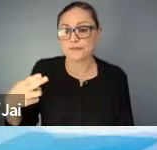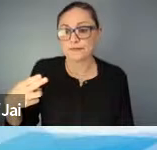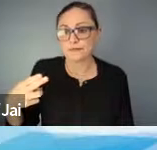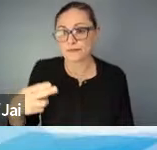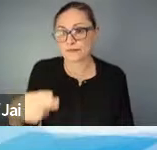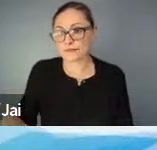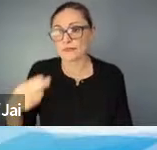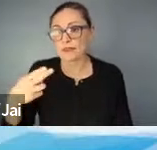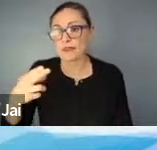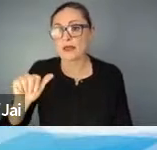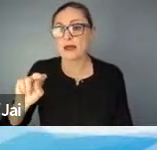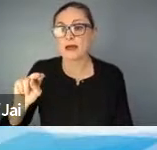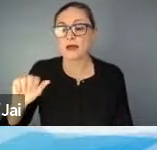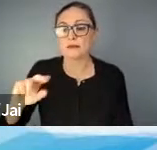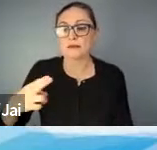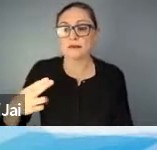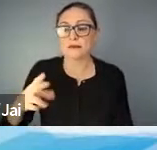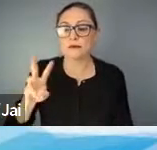the presentation.